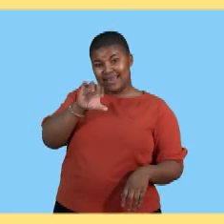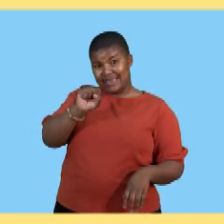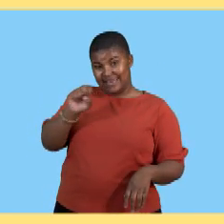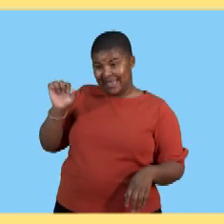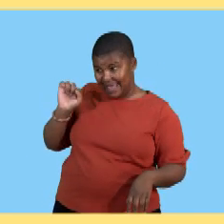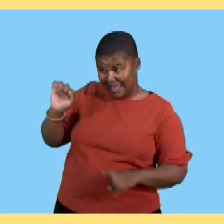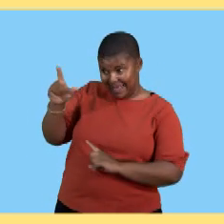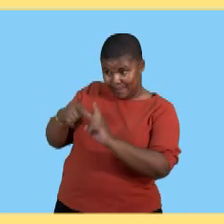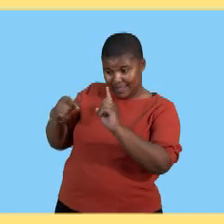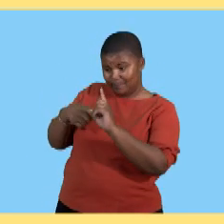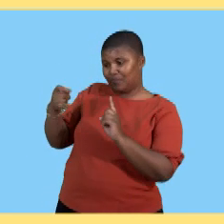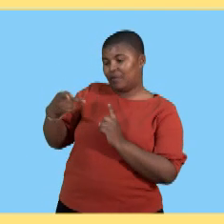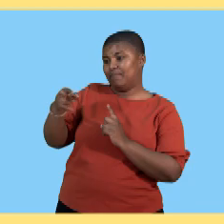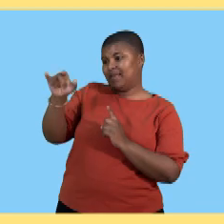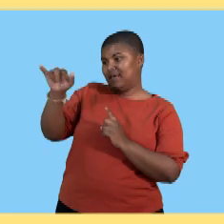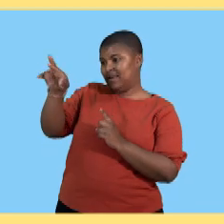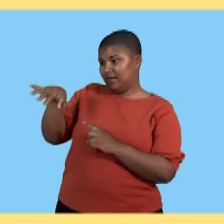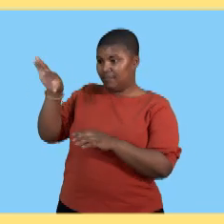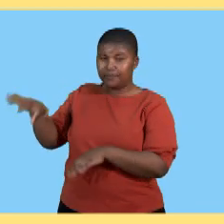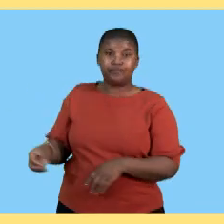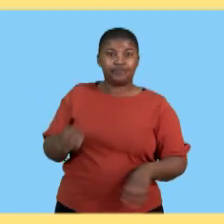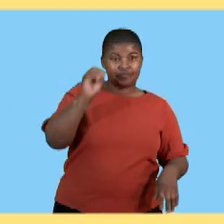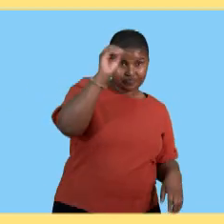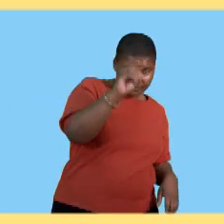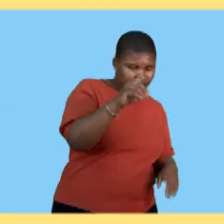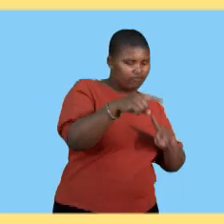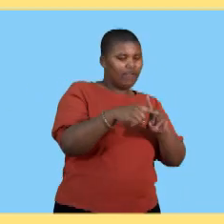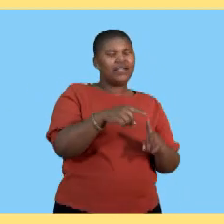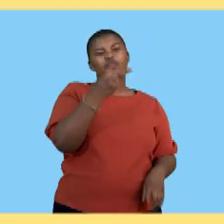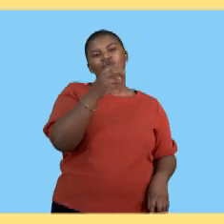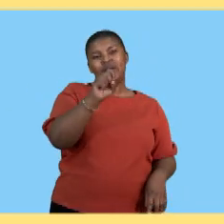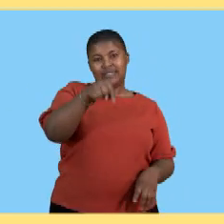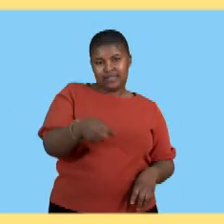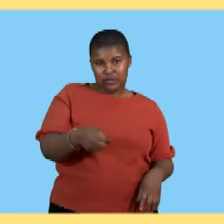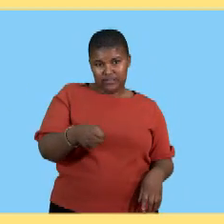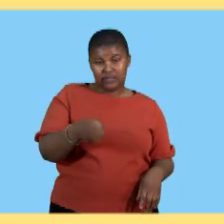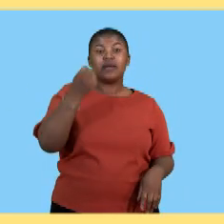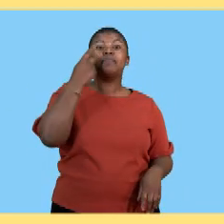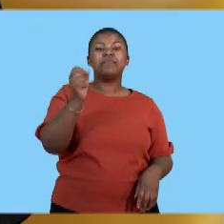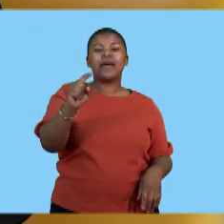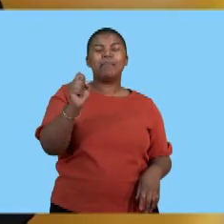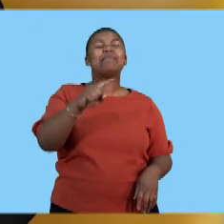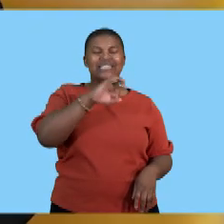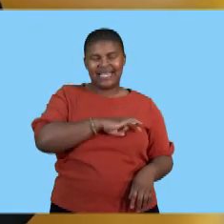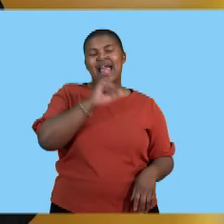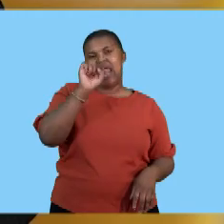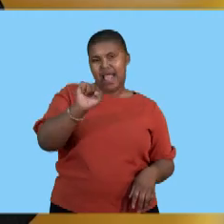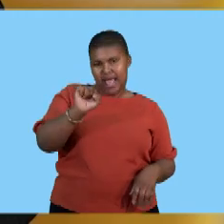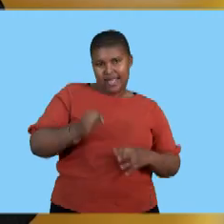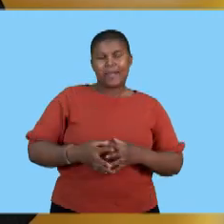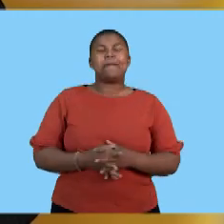it is. I'll come here and I'll say 20,000. That is the gross